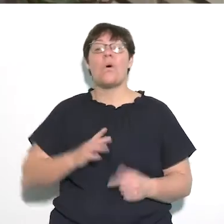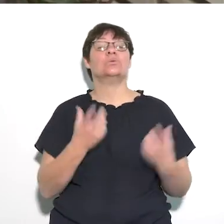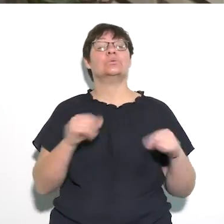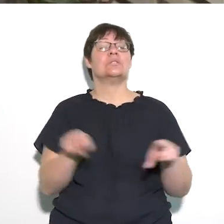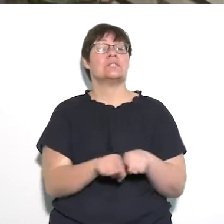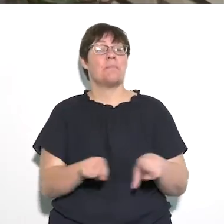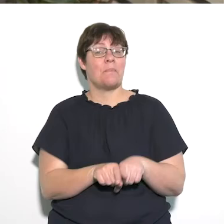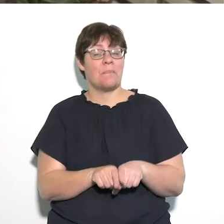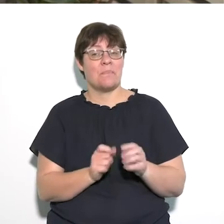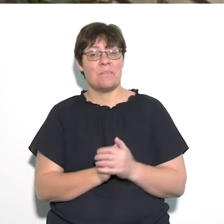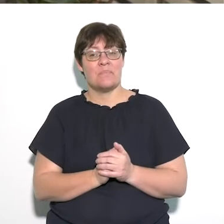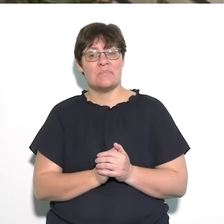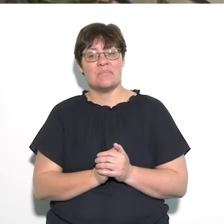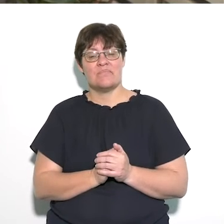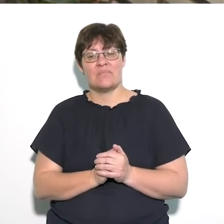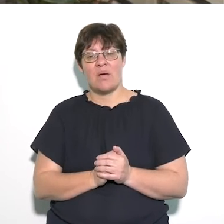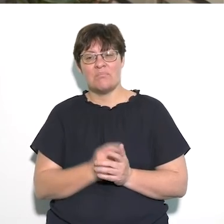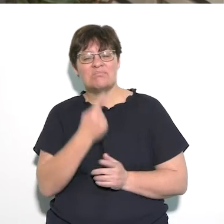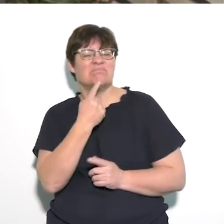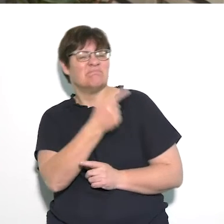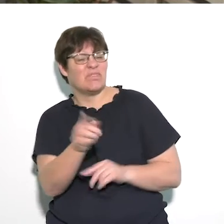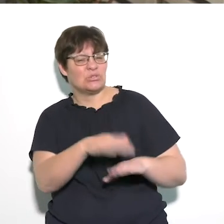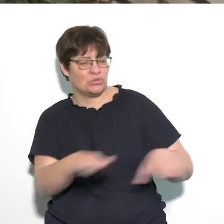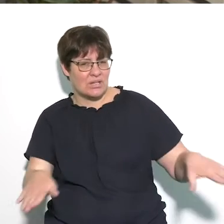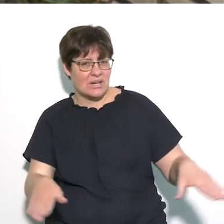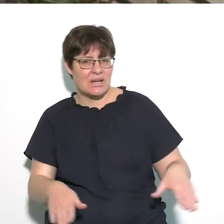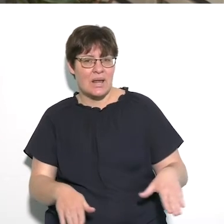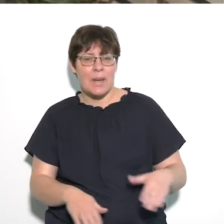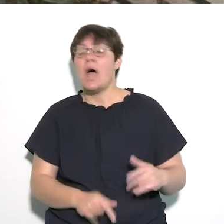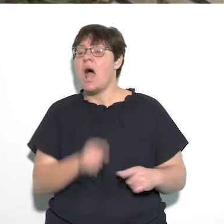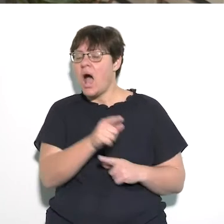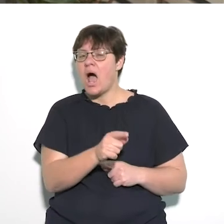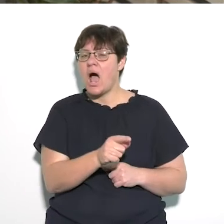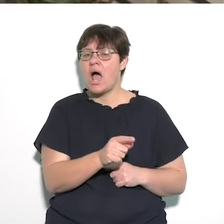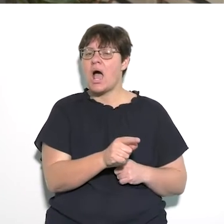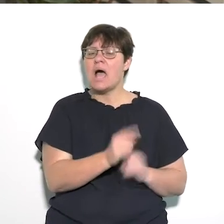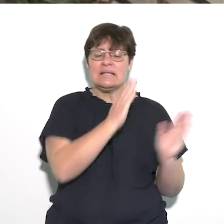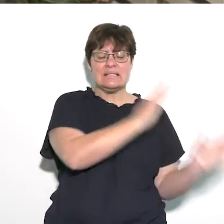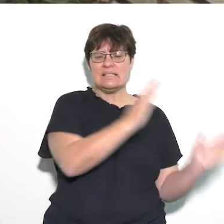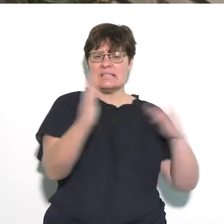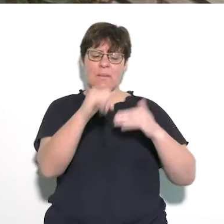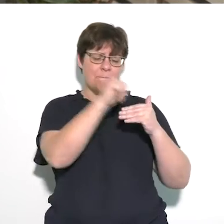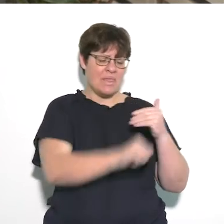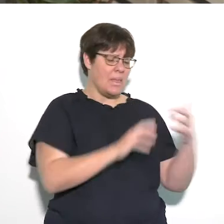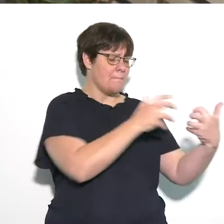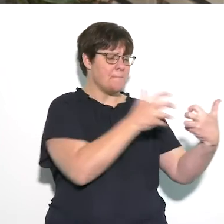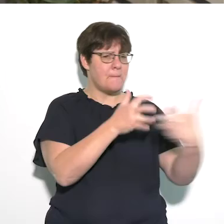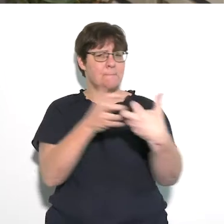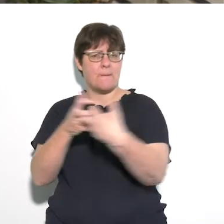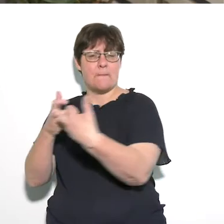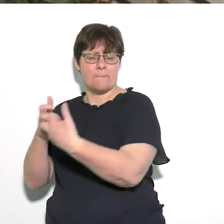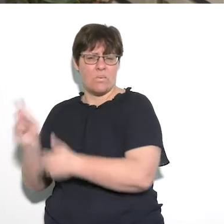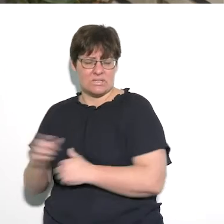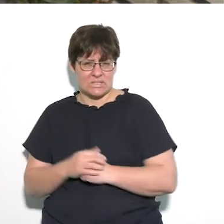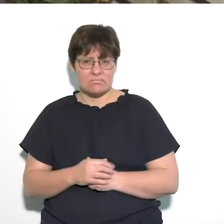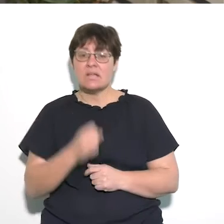do also, I extend my children at school, is write the months of the year when these seasons occur. So if we